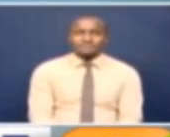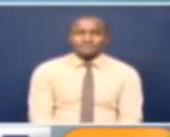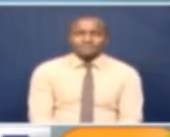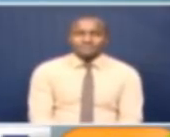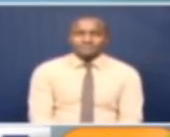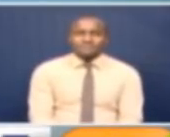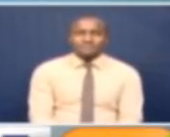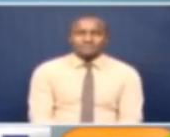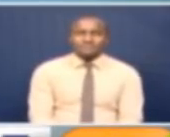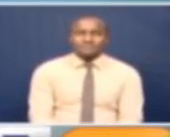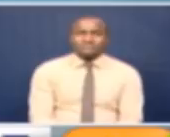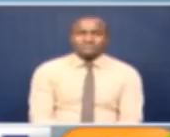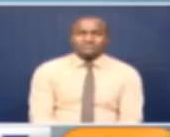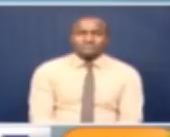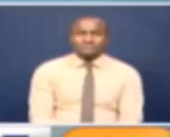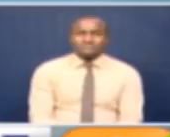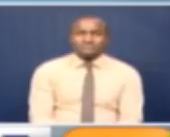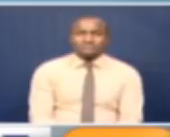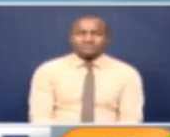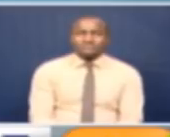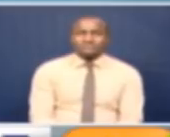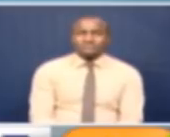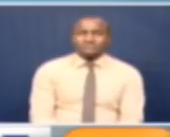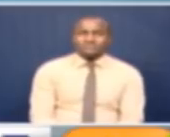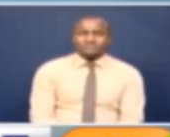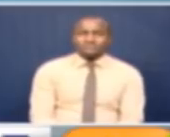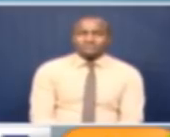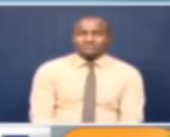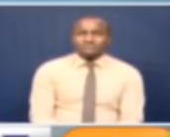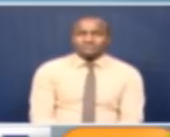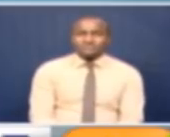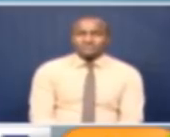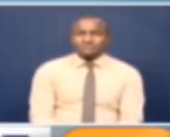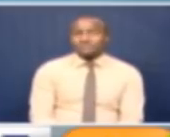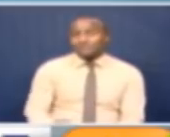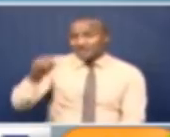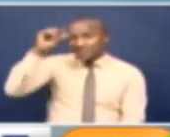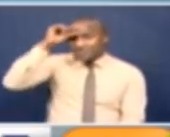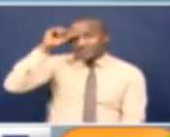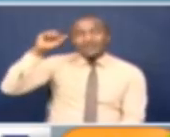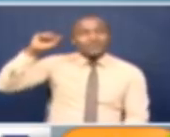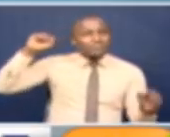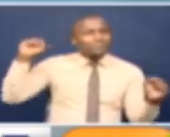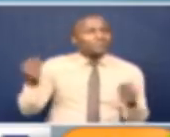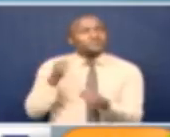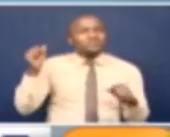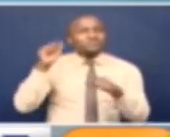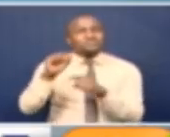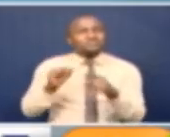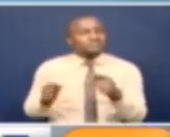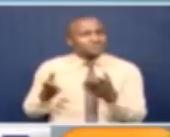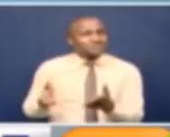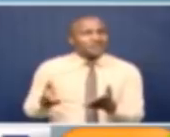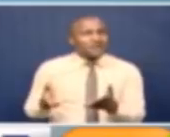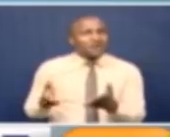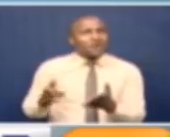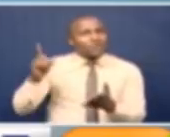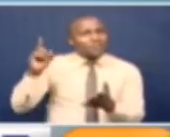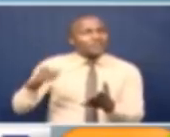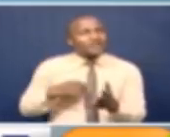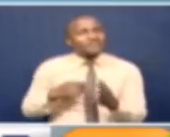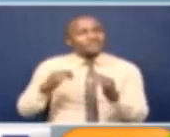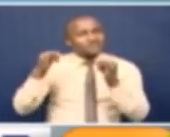say, we'll talk about Nusum Kate, the question earlier, right? Nusum Kate government cannot work at this particular time. We need a fresh election,